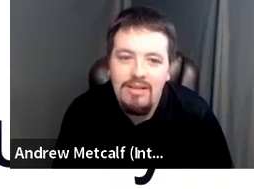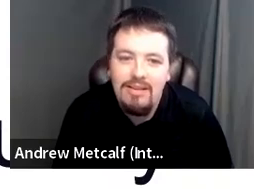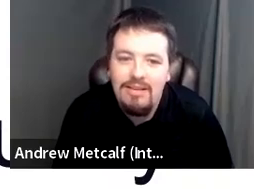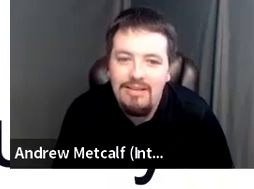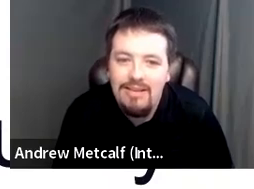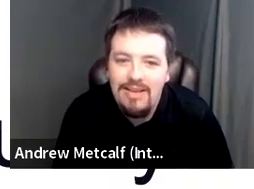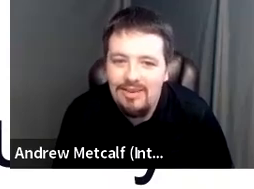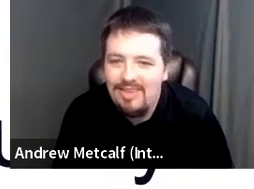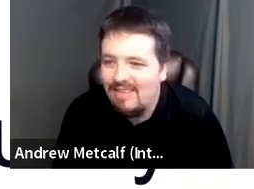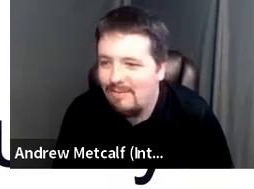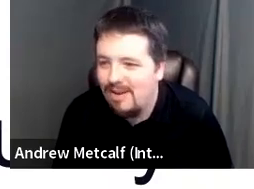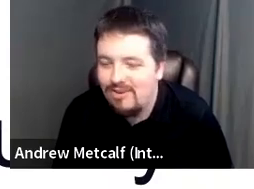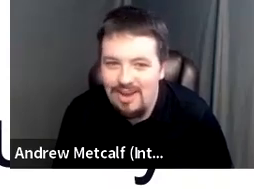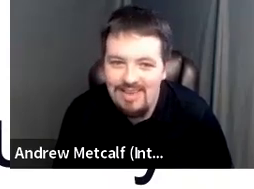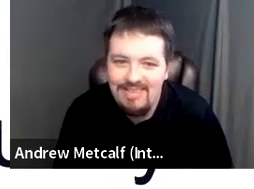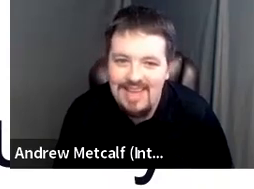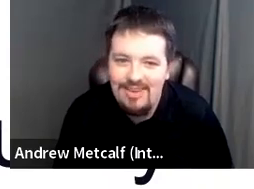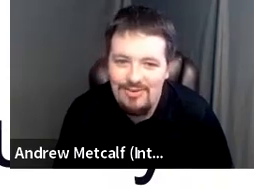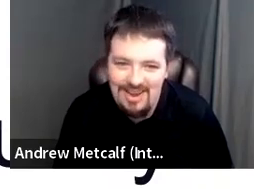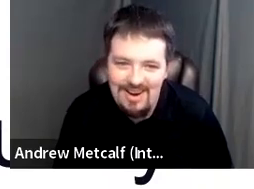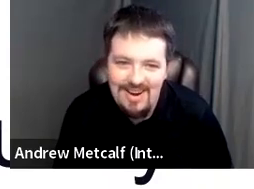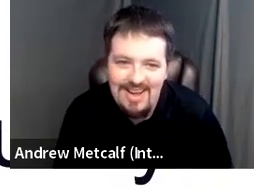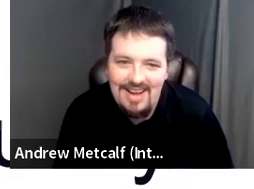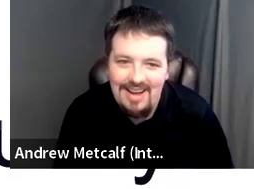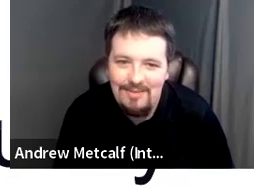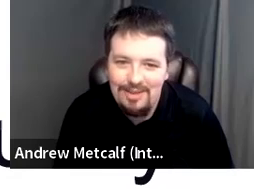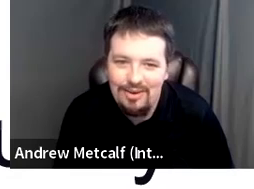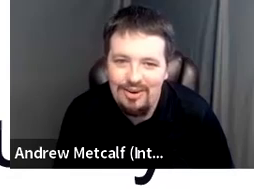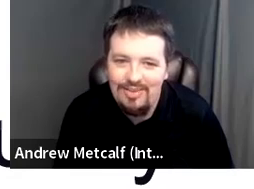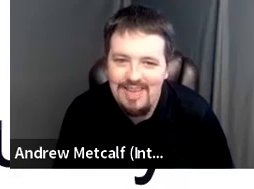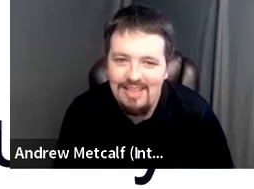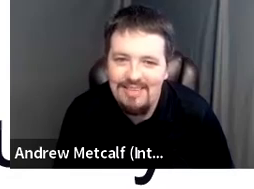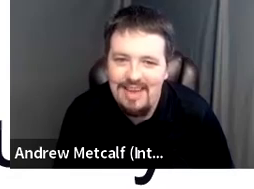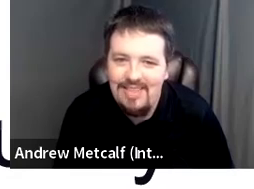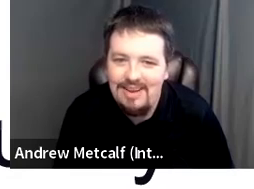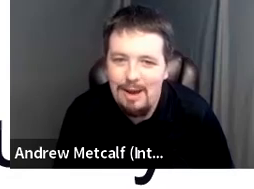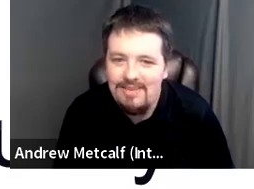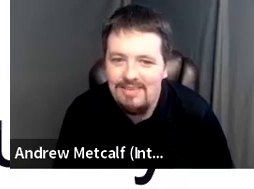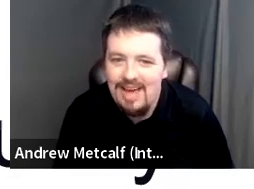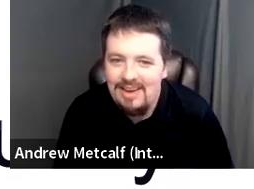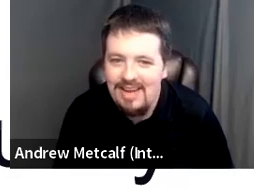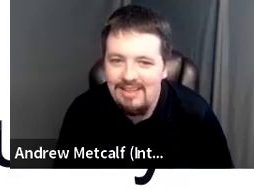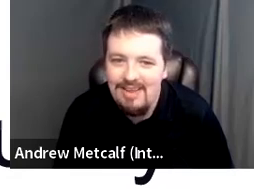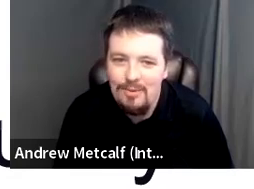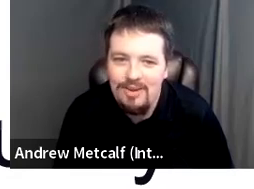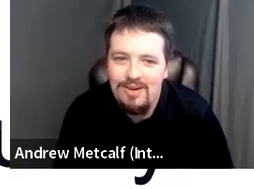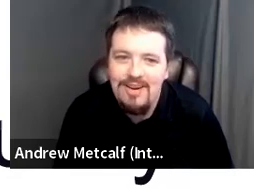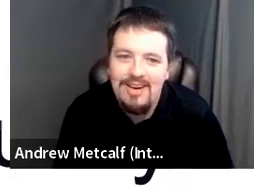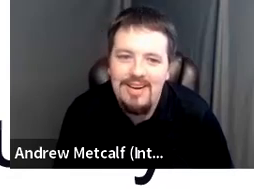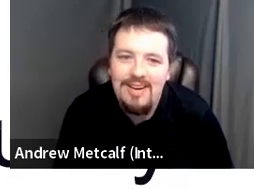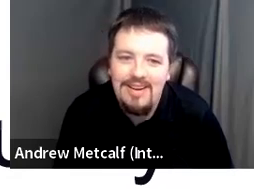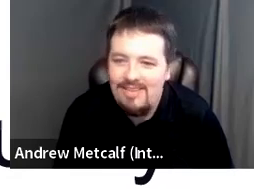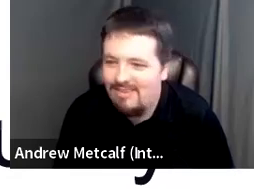Cogswell. You see, that's the picture there. That's a statue there. The little girl, that's Alice. And then Thomas Gallaudet is there with